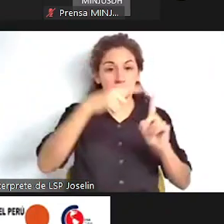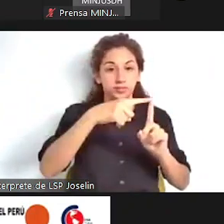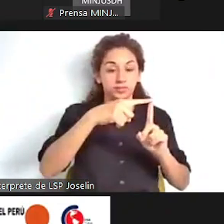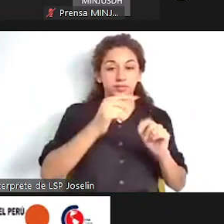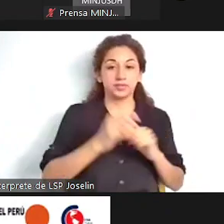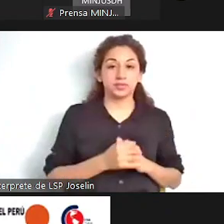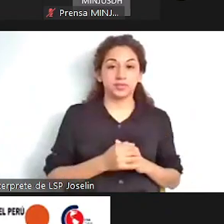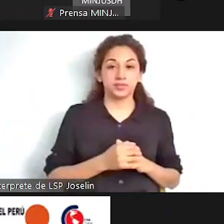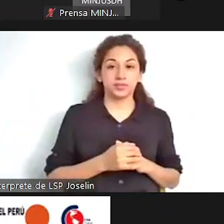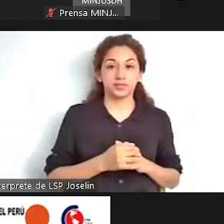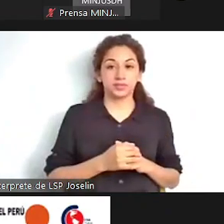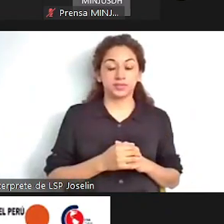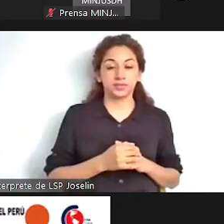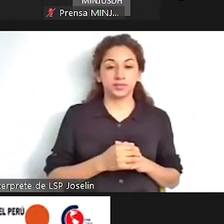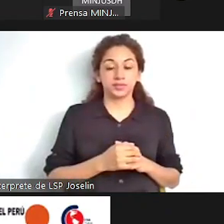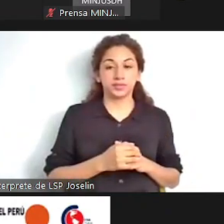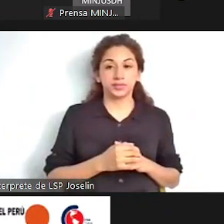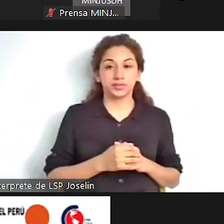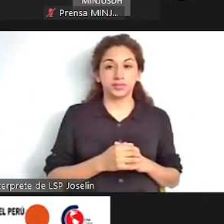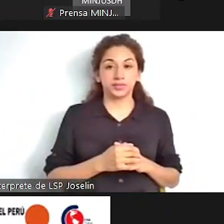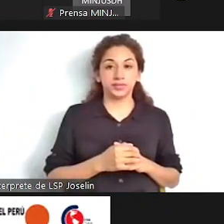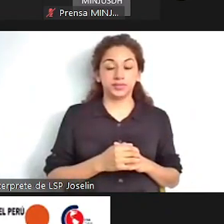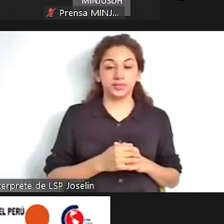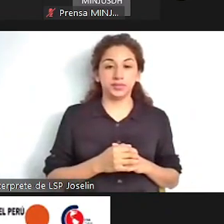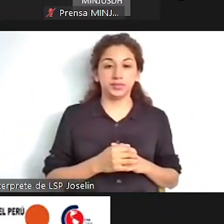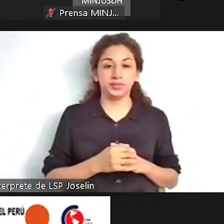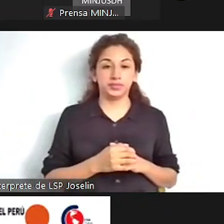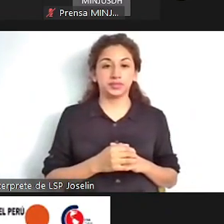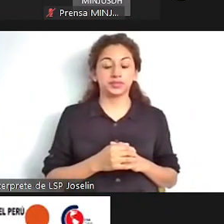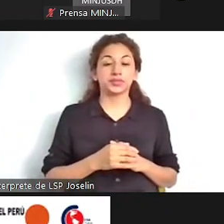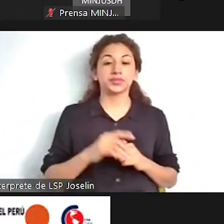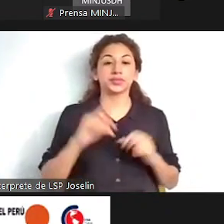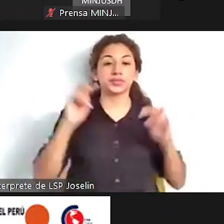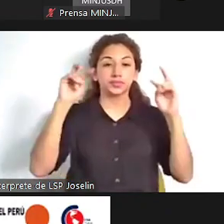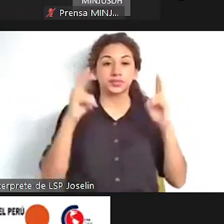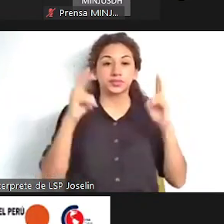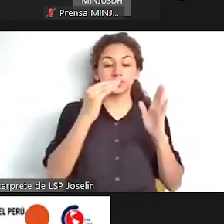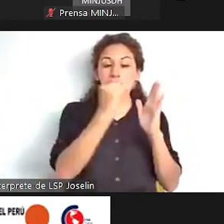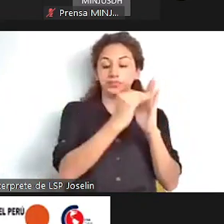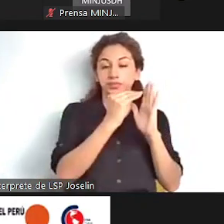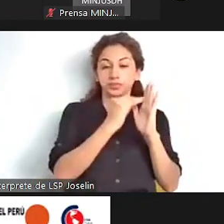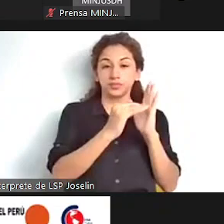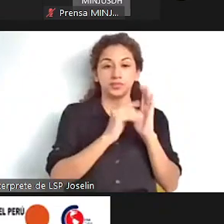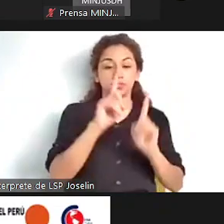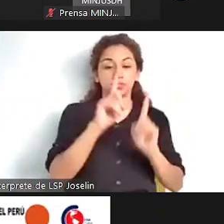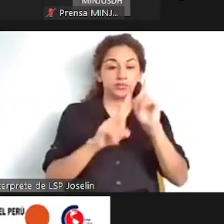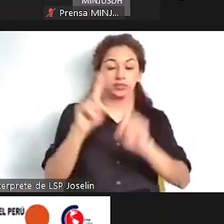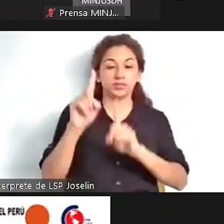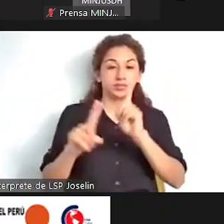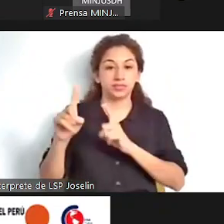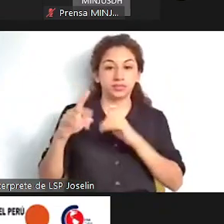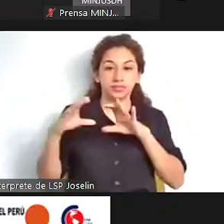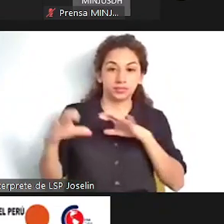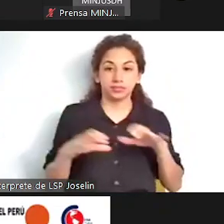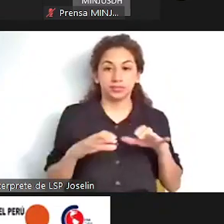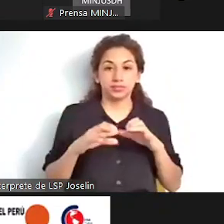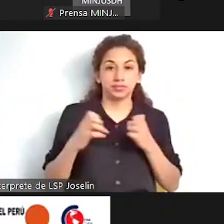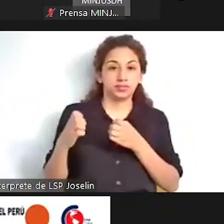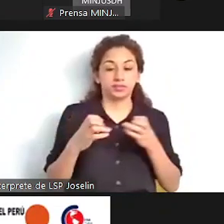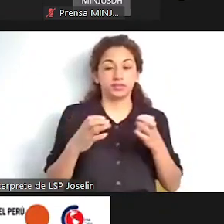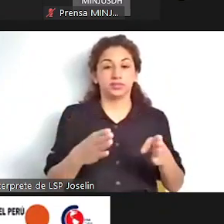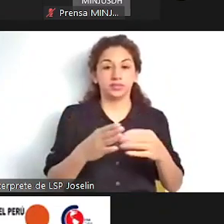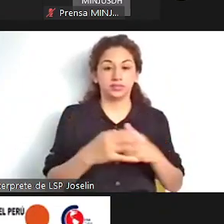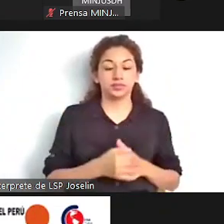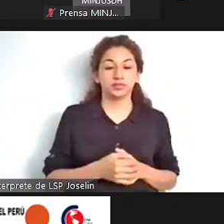formed formulated as an object objective in and of itself or to be incorporated when drafting certain strategic